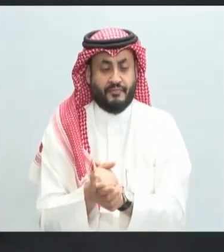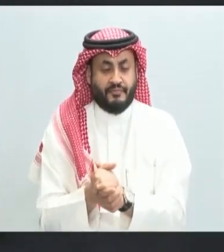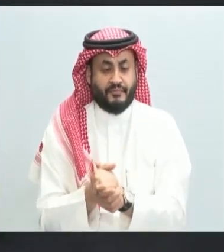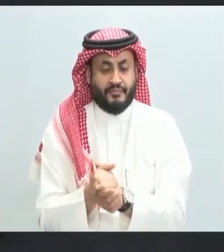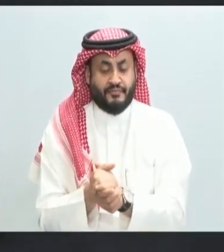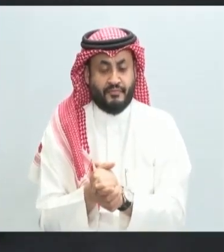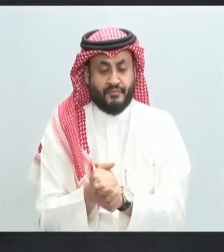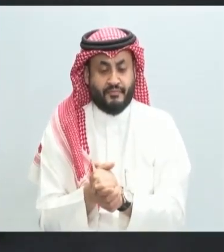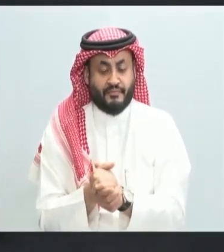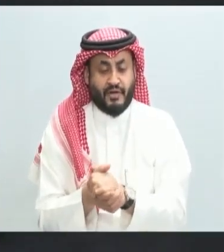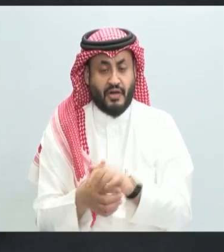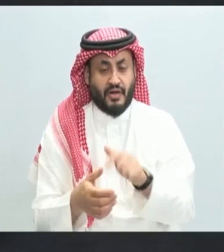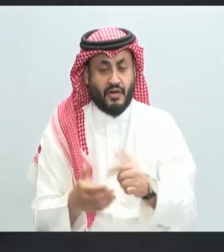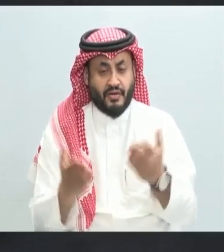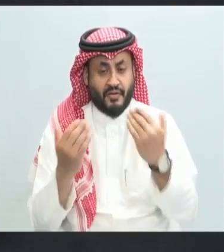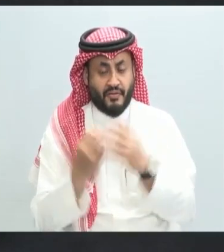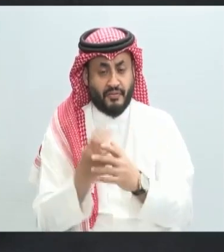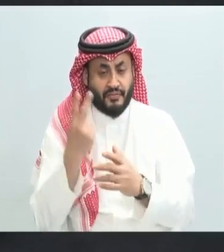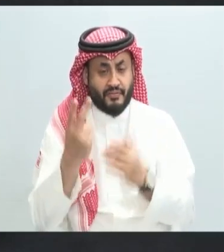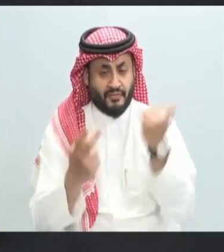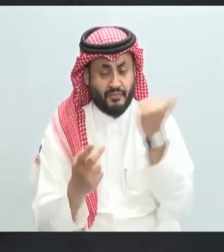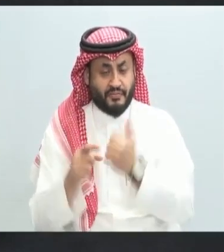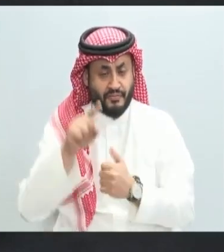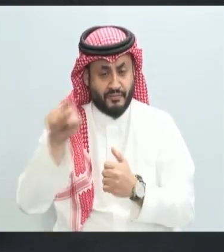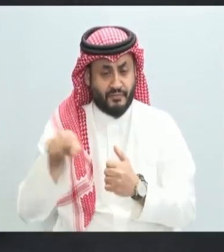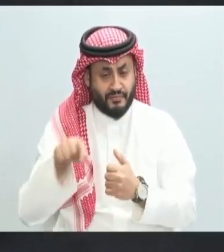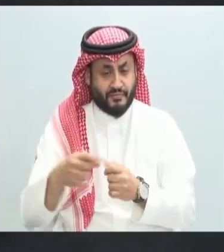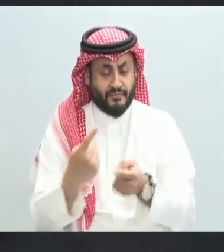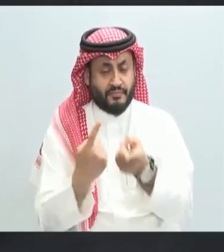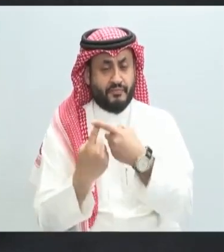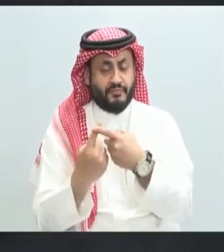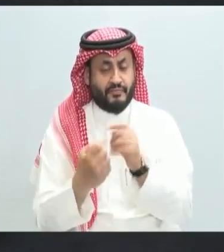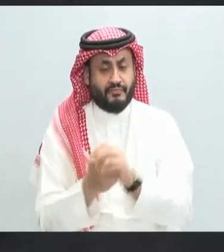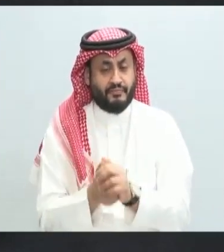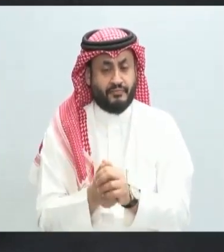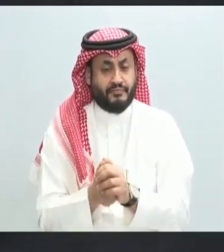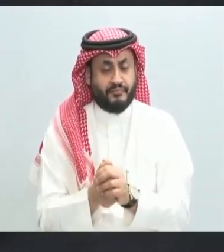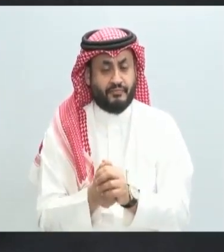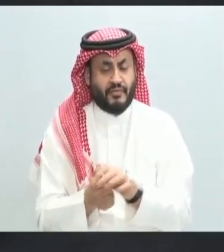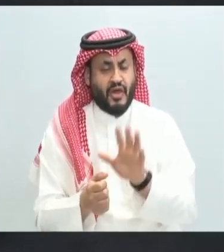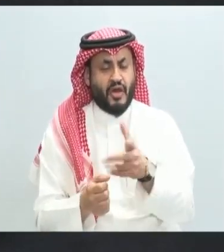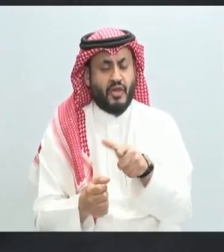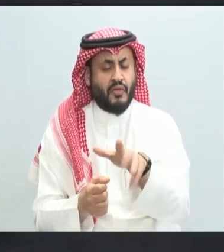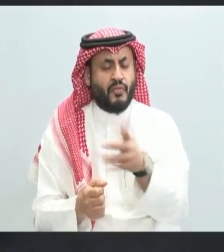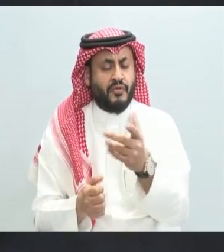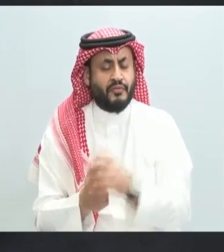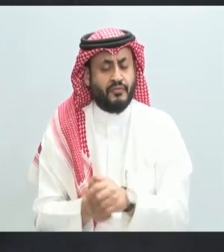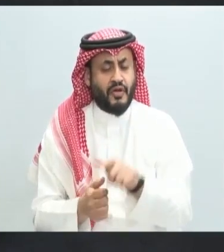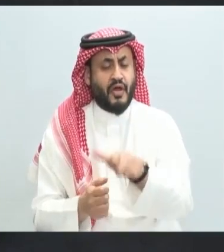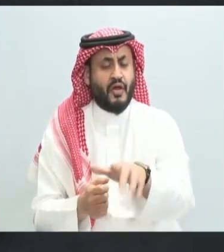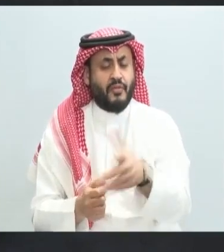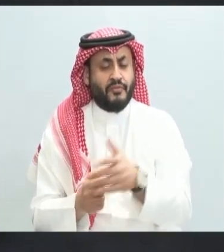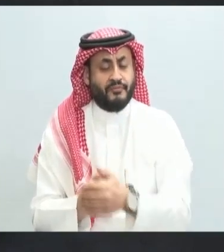we're going to learn about two important questions. The first question is, what is this?